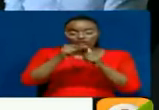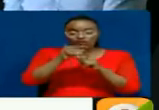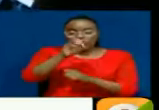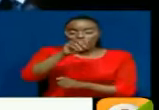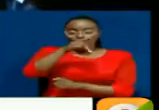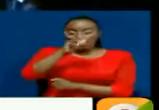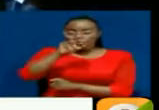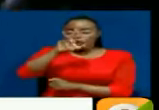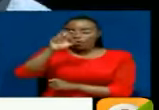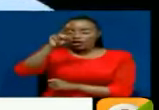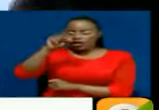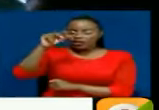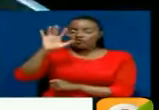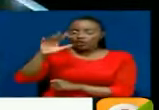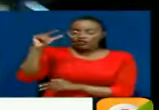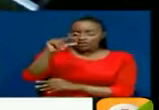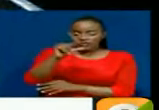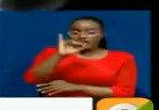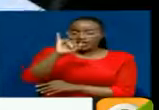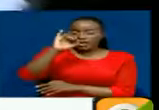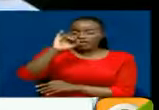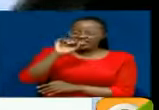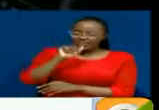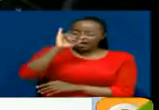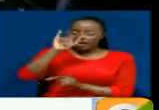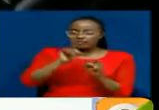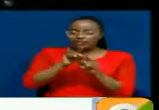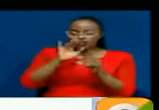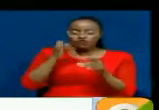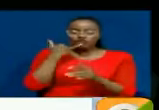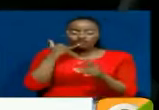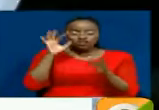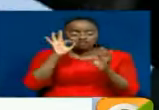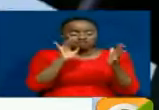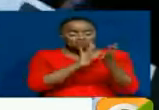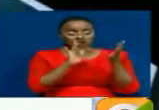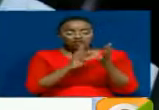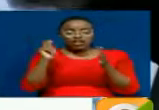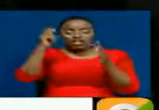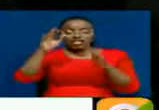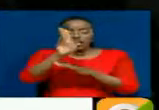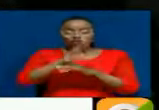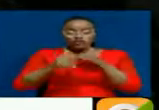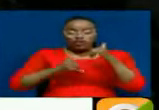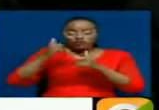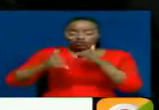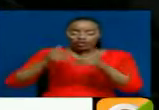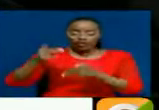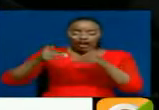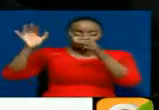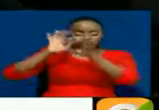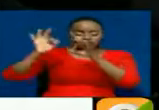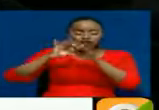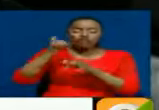Oppo Reno 6 5G. The AI portrait expert smartphone comes at a time when Kenyan users are enjoying super